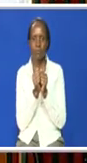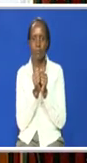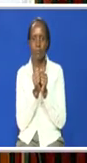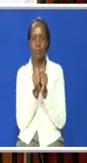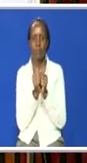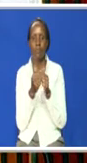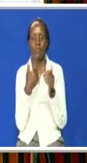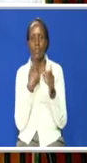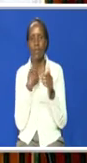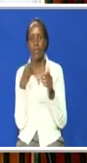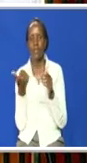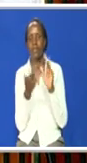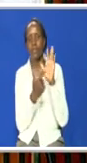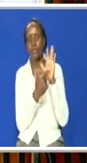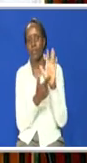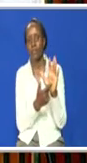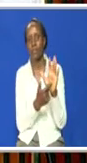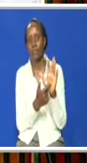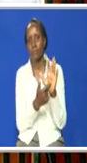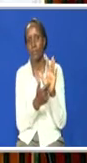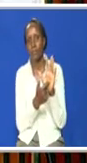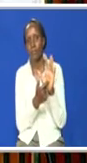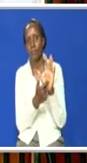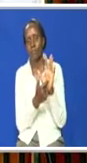I have another example.